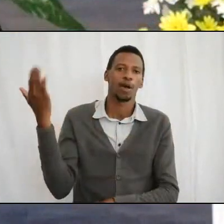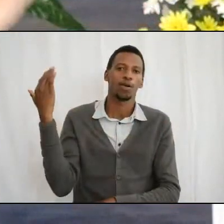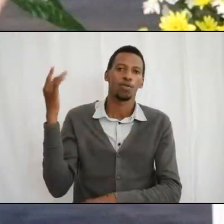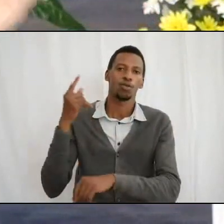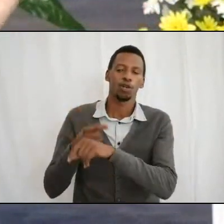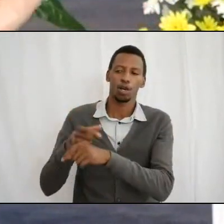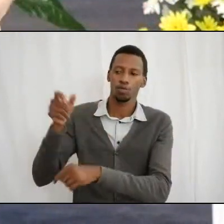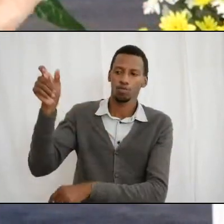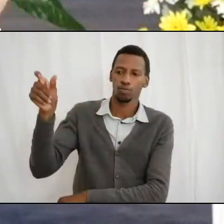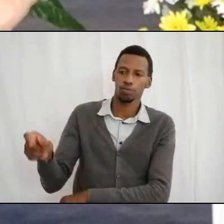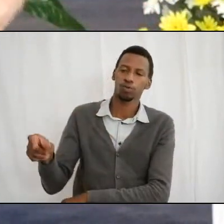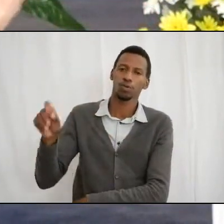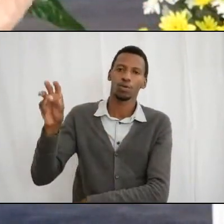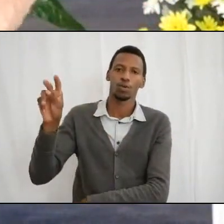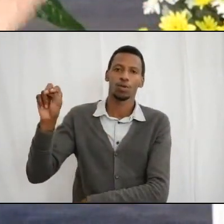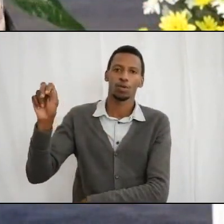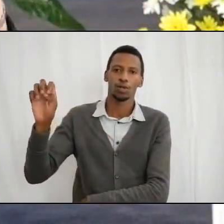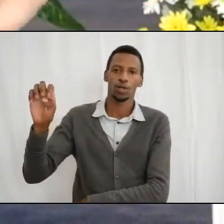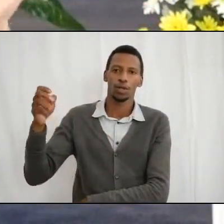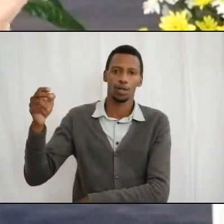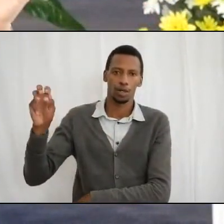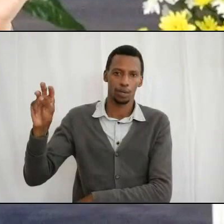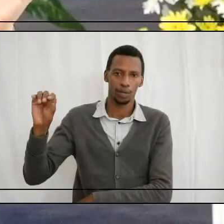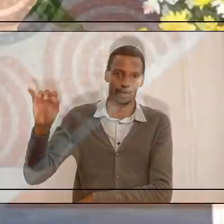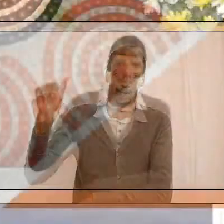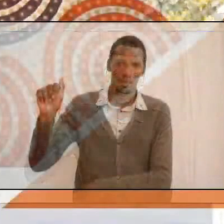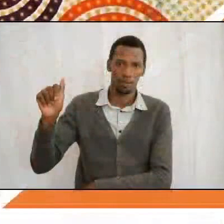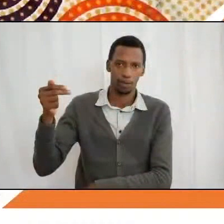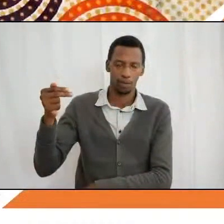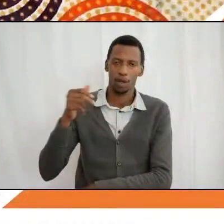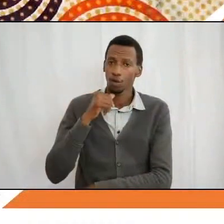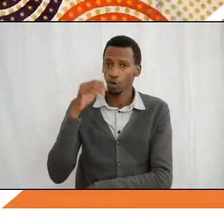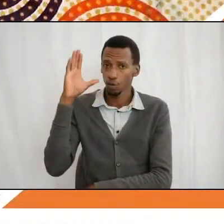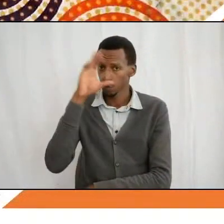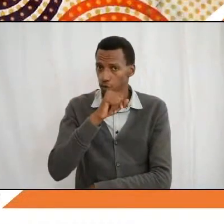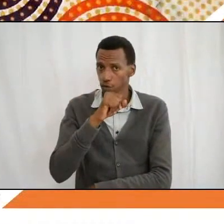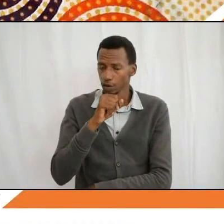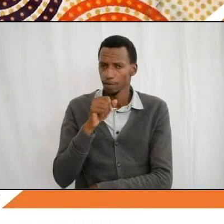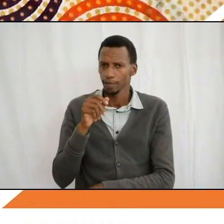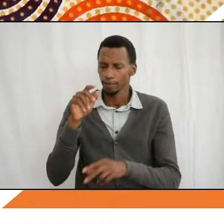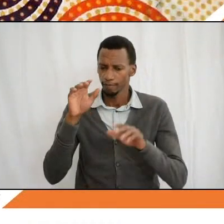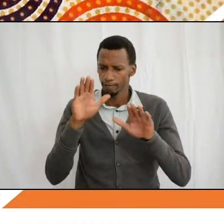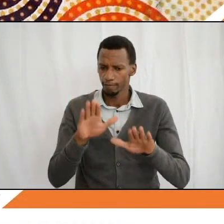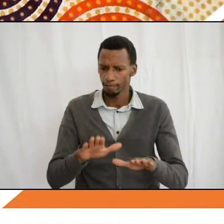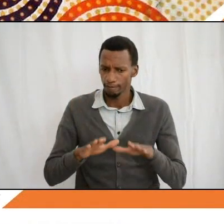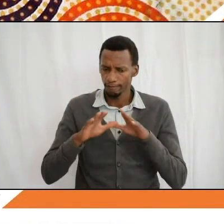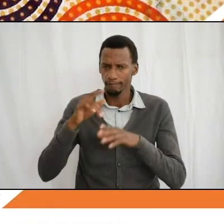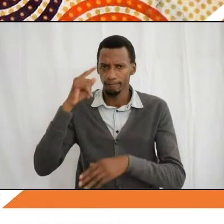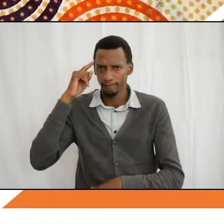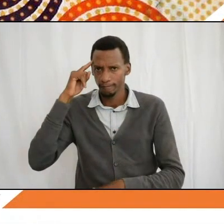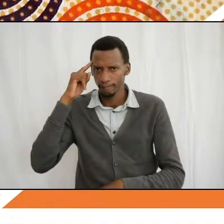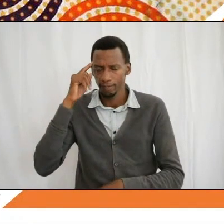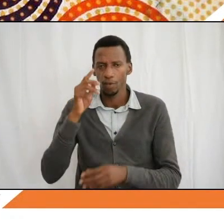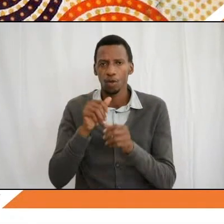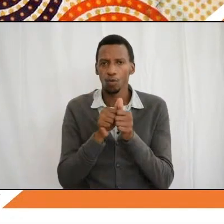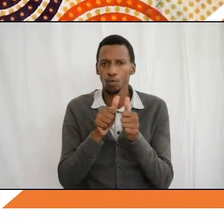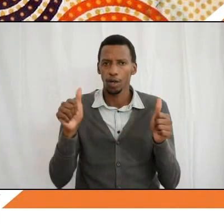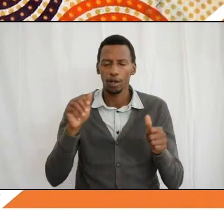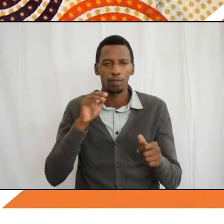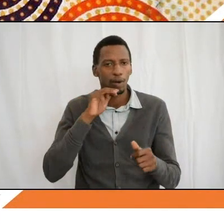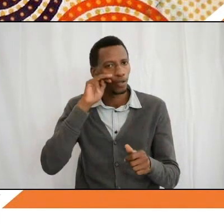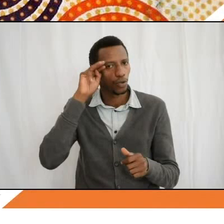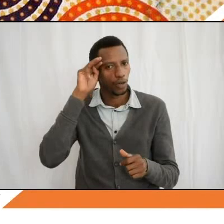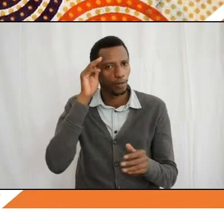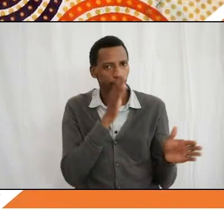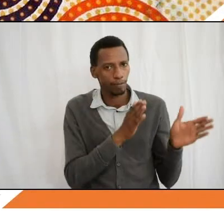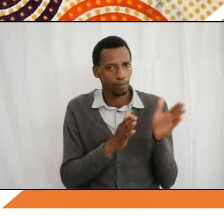Nehemiah. I don't want you to miss this. Careful consideration, well-matured plans are as essential